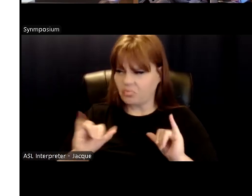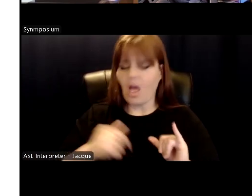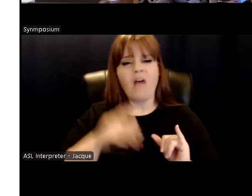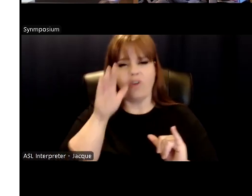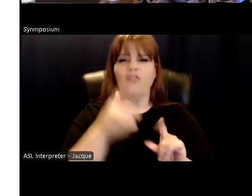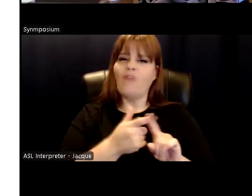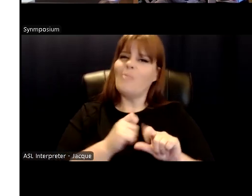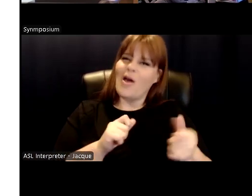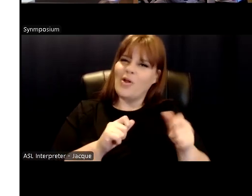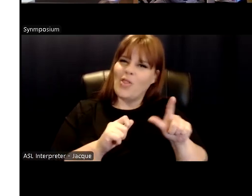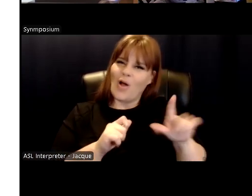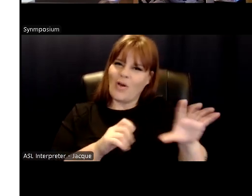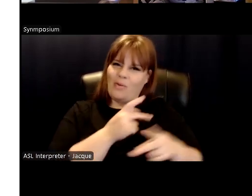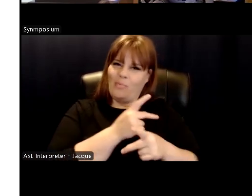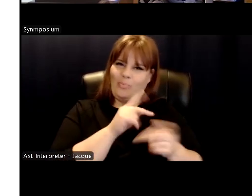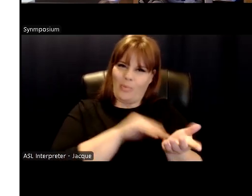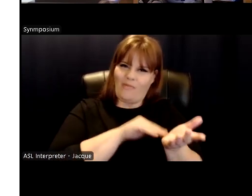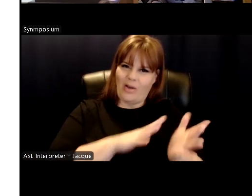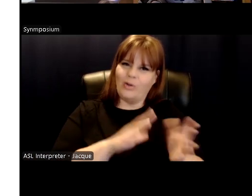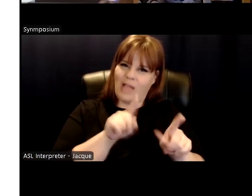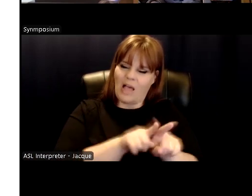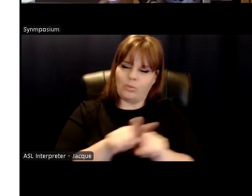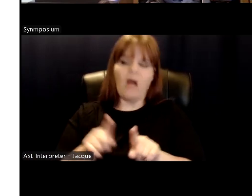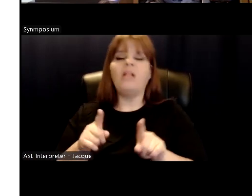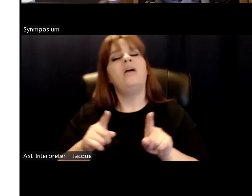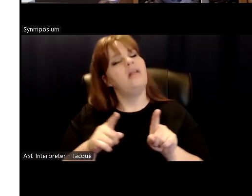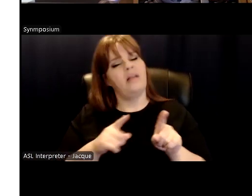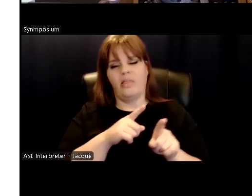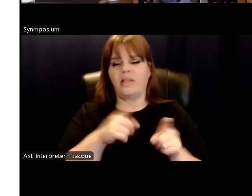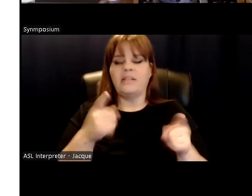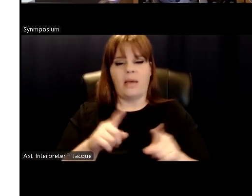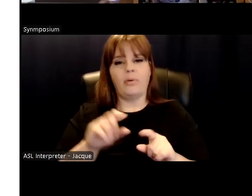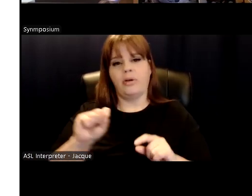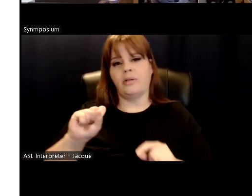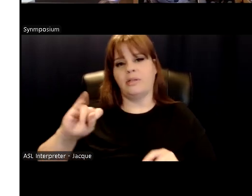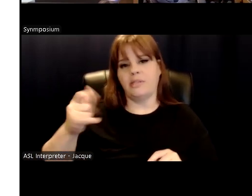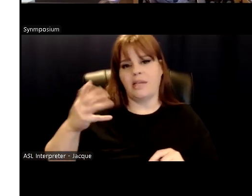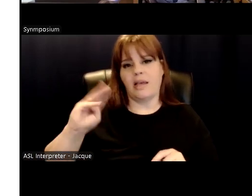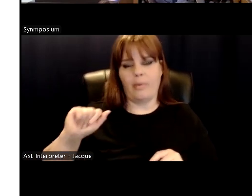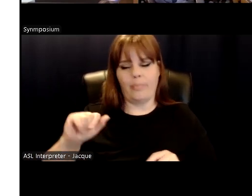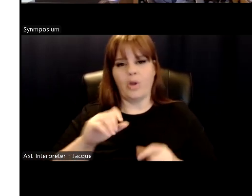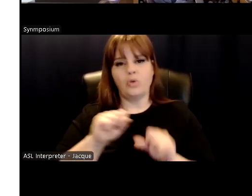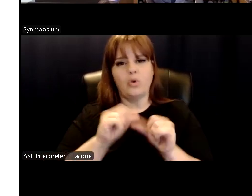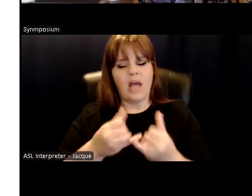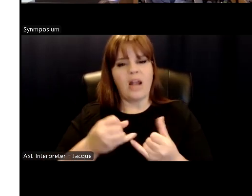well. So I think there's a real interest here. This is already happening through SIGM, Society of General Internal Medicine,